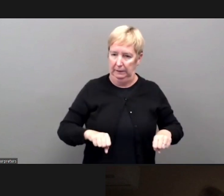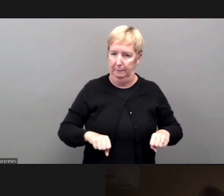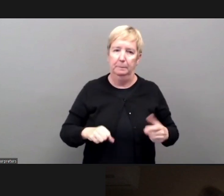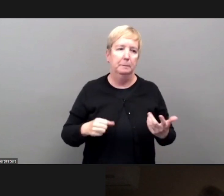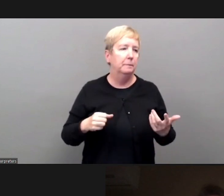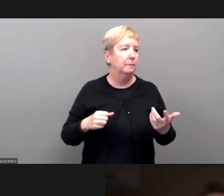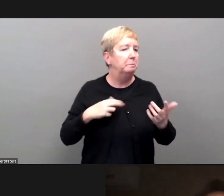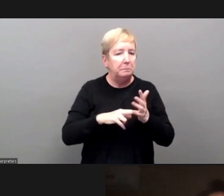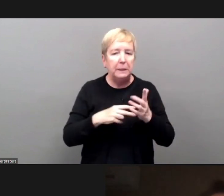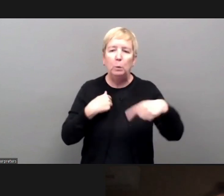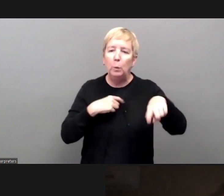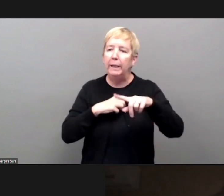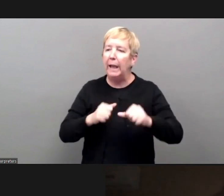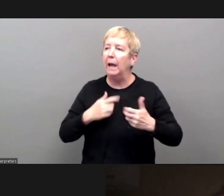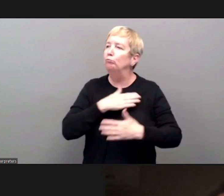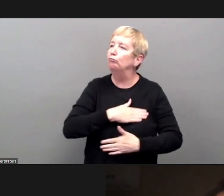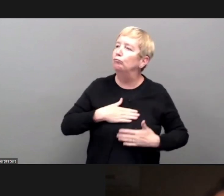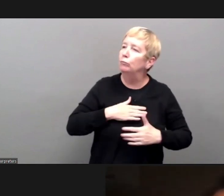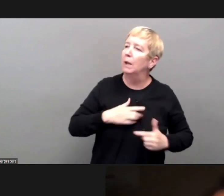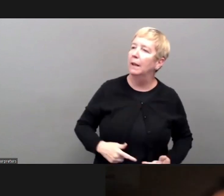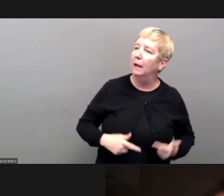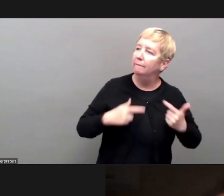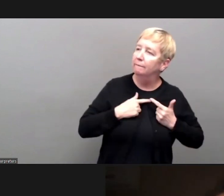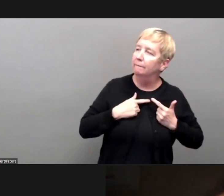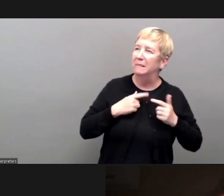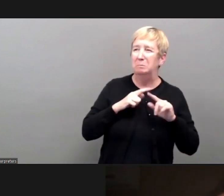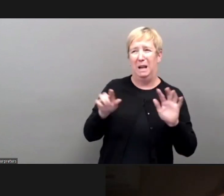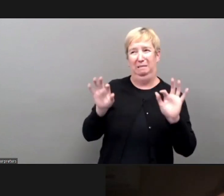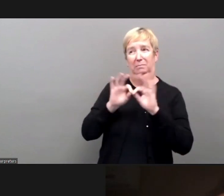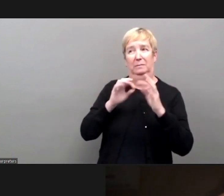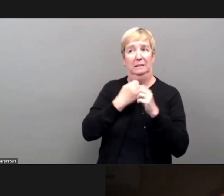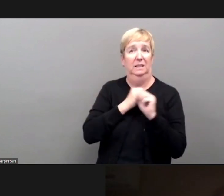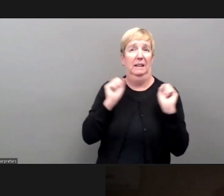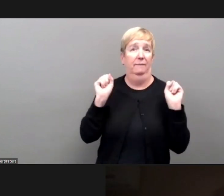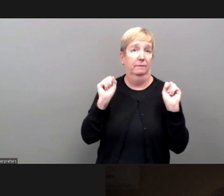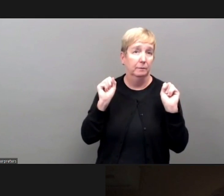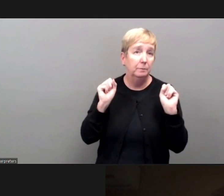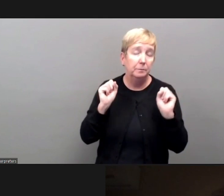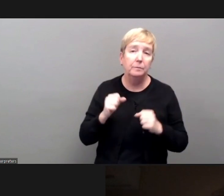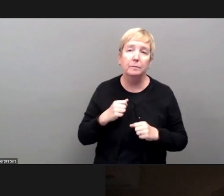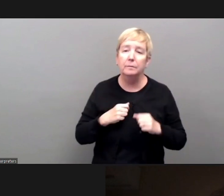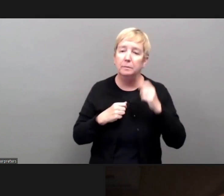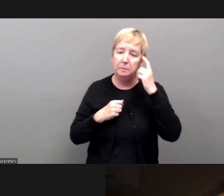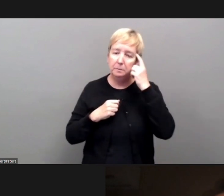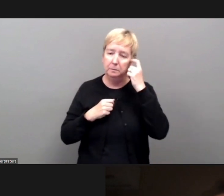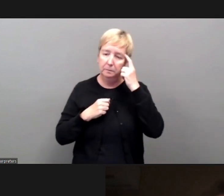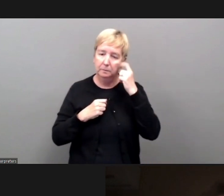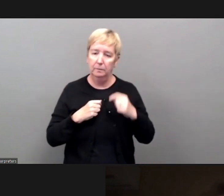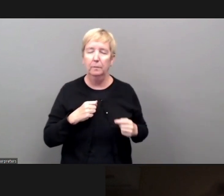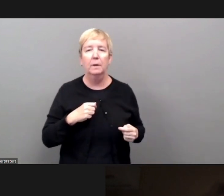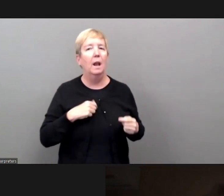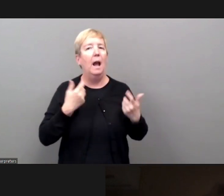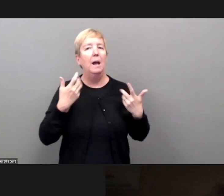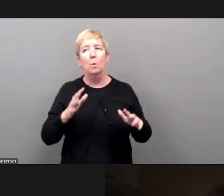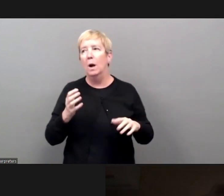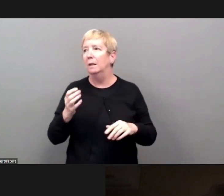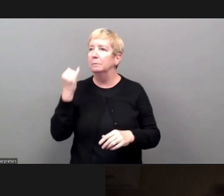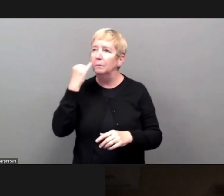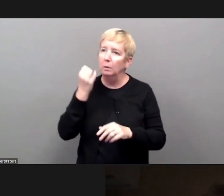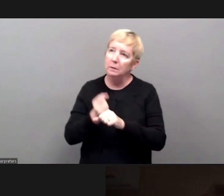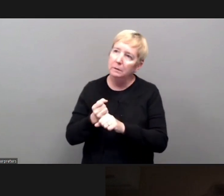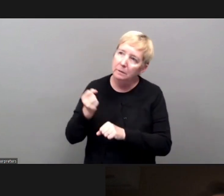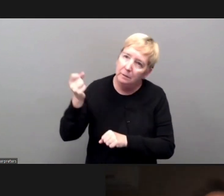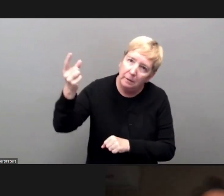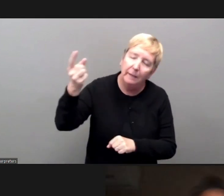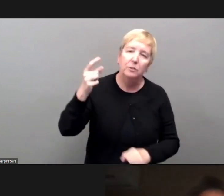our life, but just make sure we're being safe while we're doing them. And, I don't want to be here a year from now